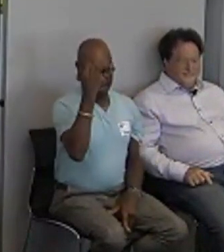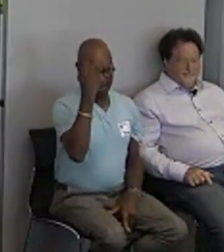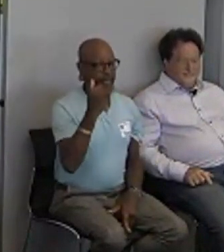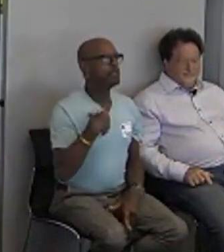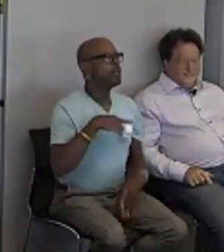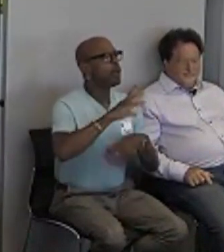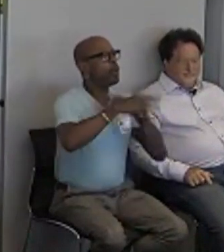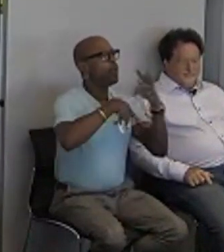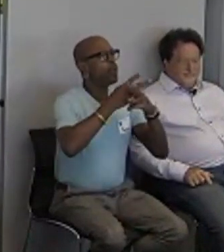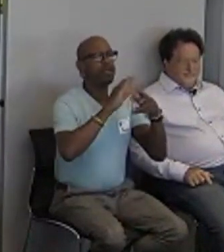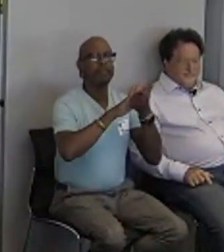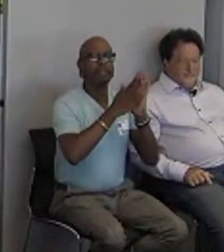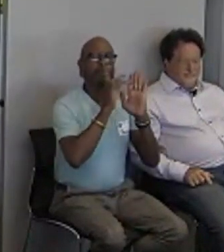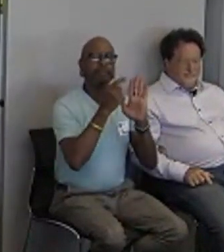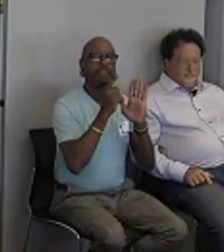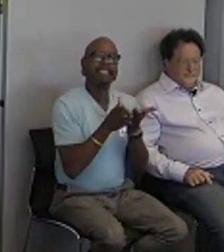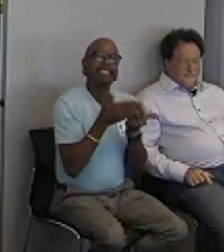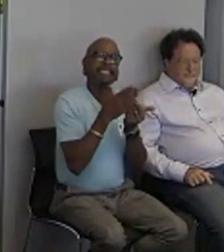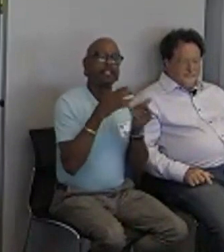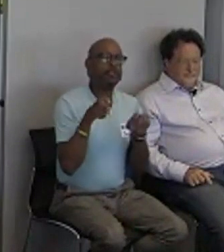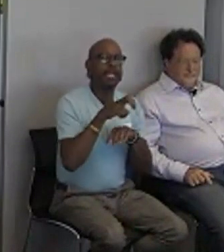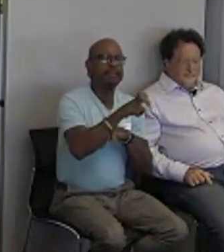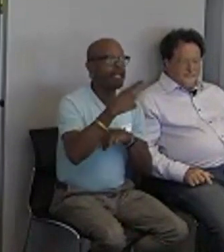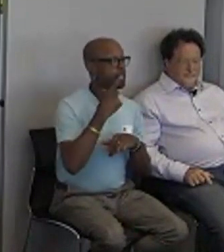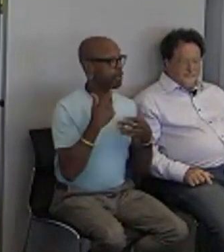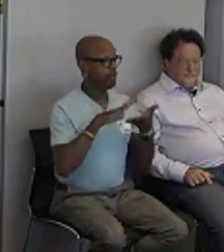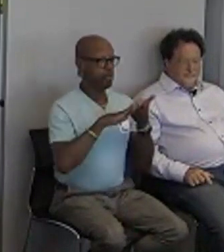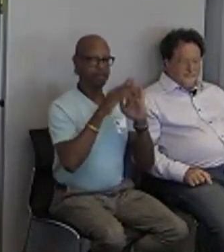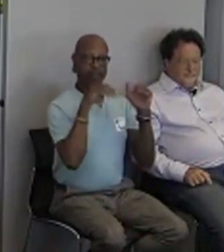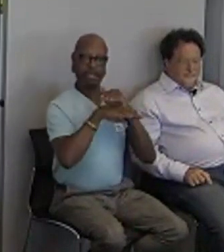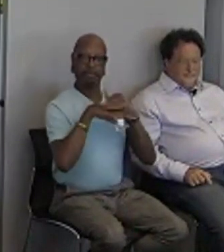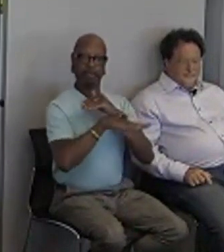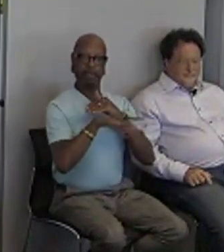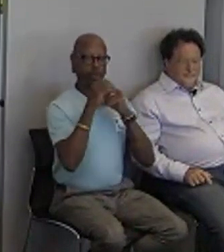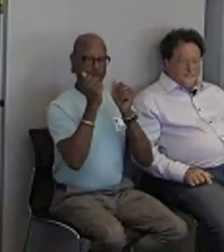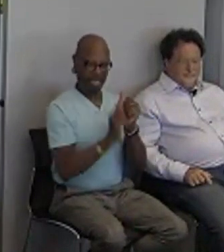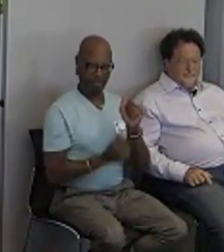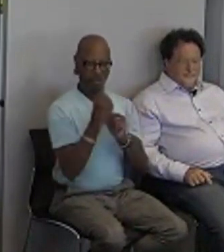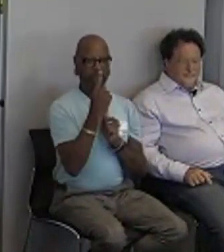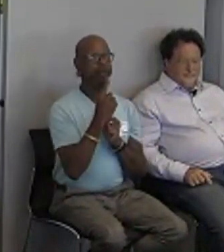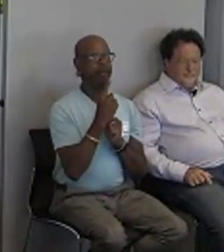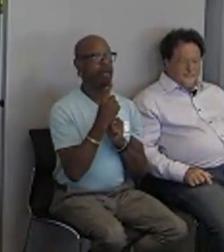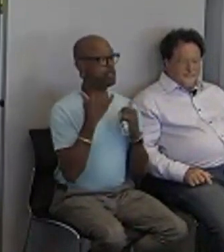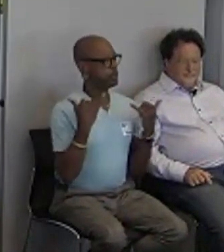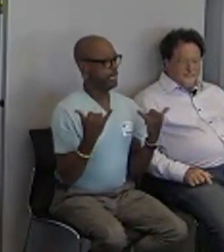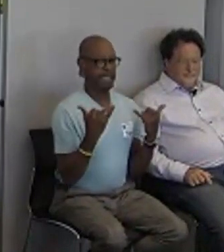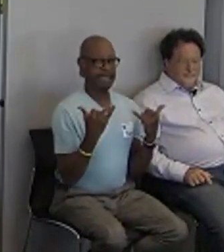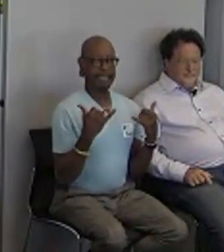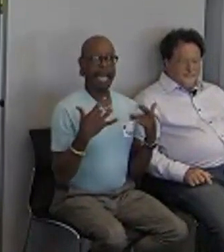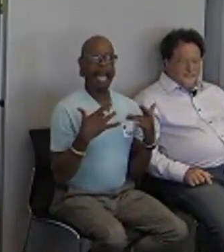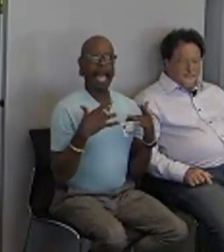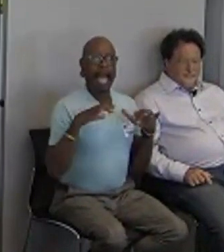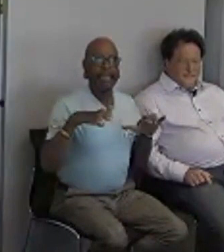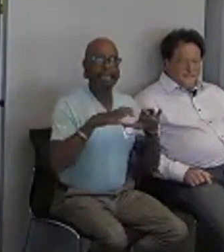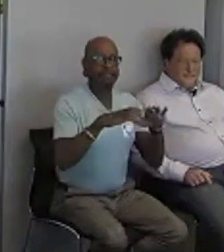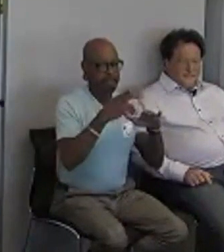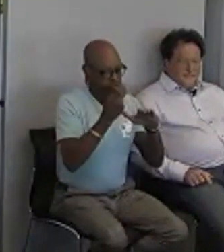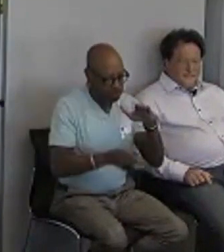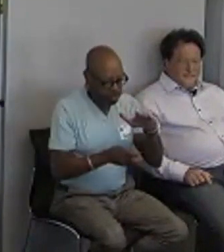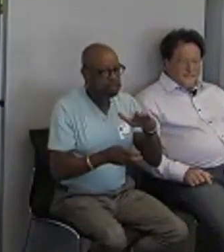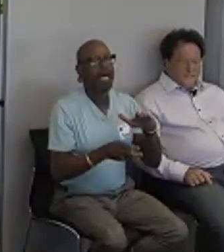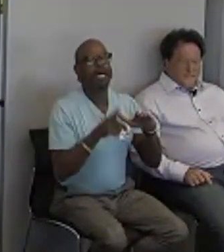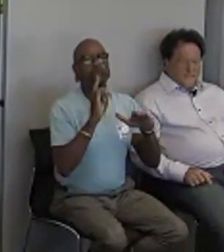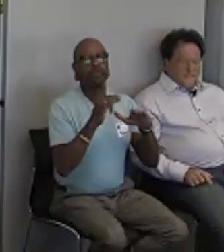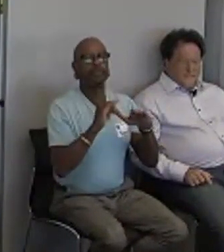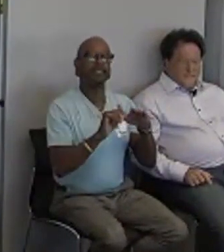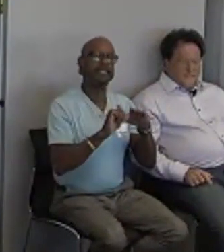easier to navigate and accessible to everyone. As you delve into today's activities, I want to highlight a